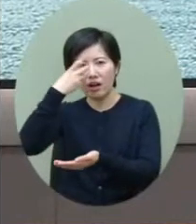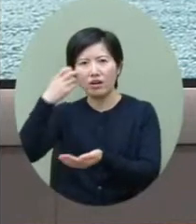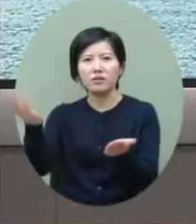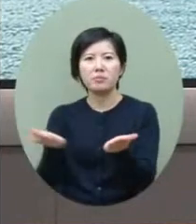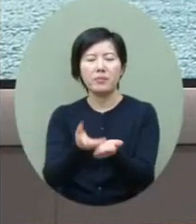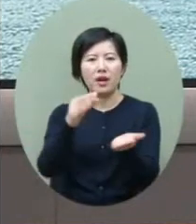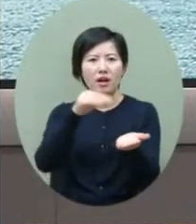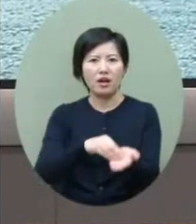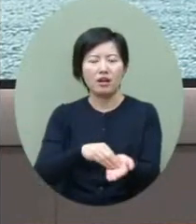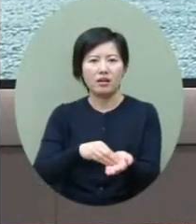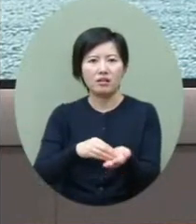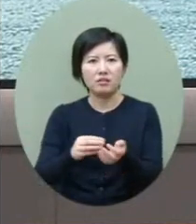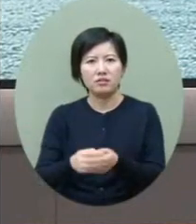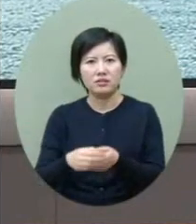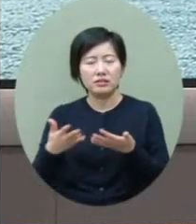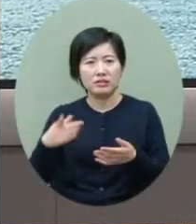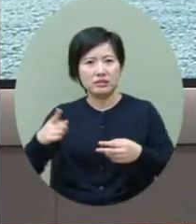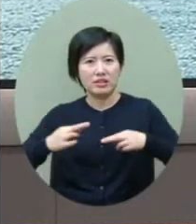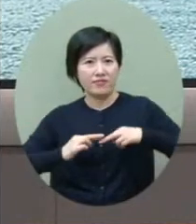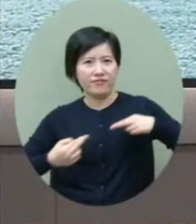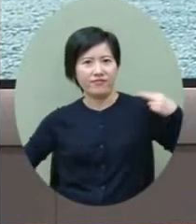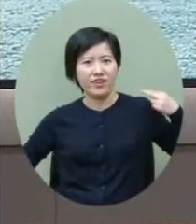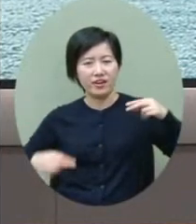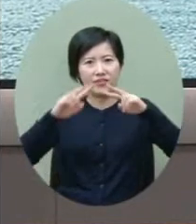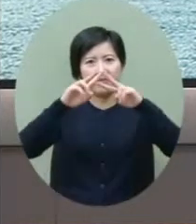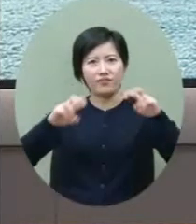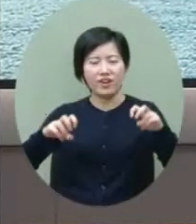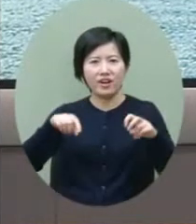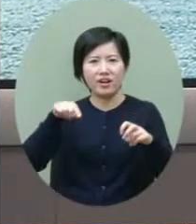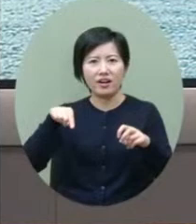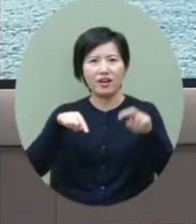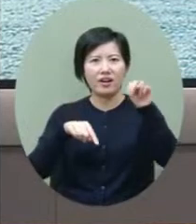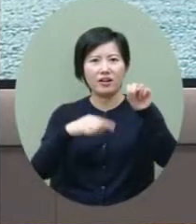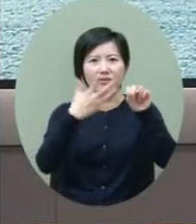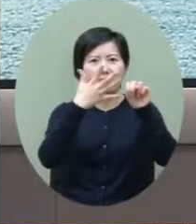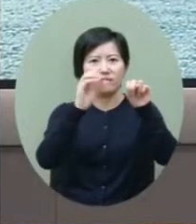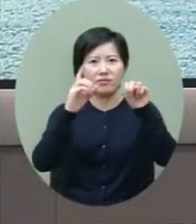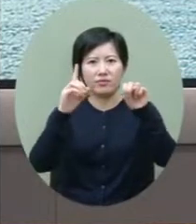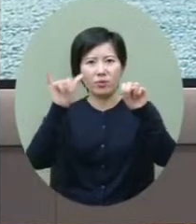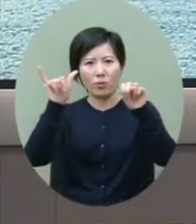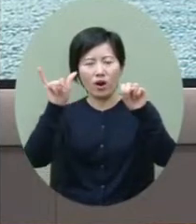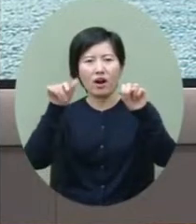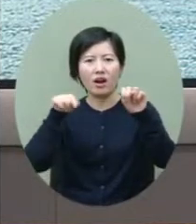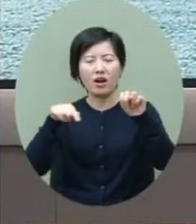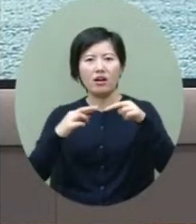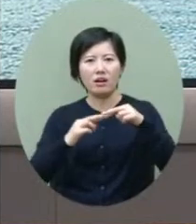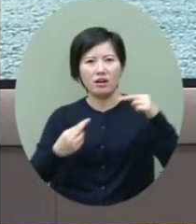serving quarantine in hotel. The genetic analysis show an